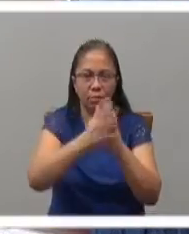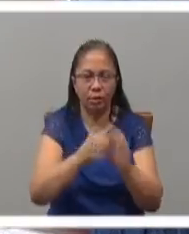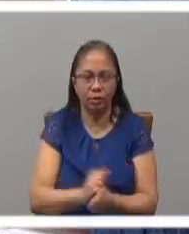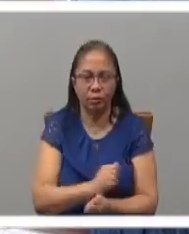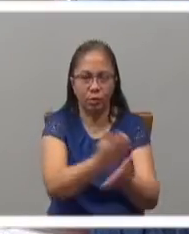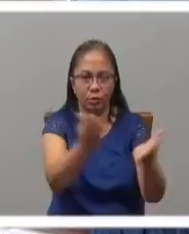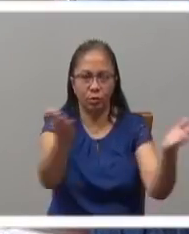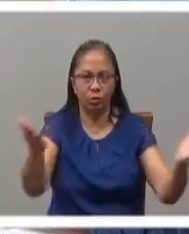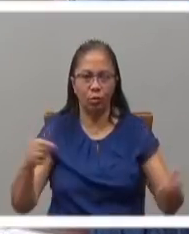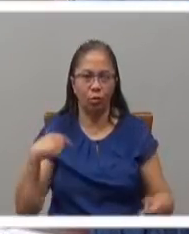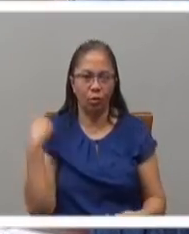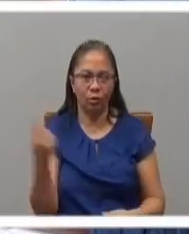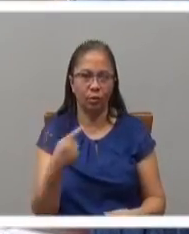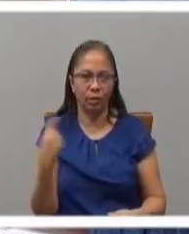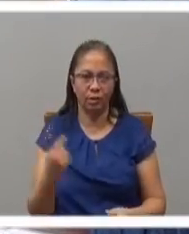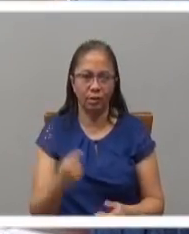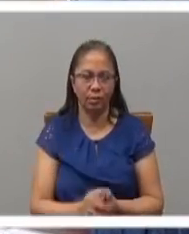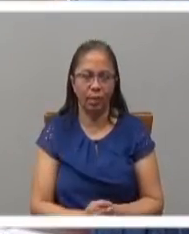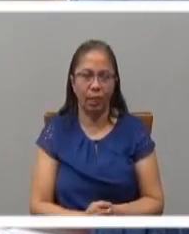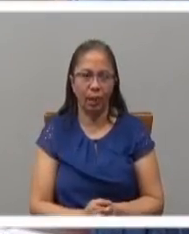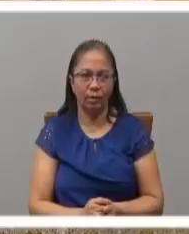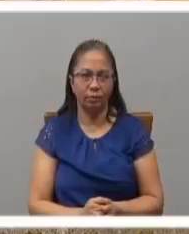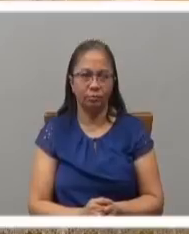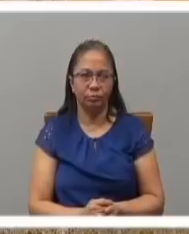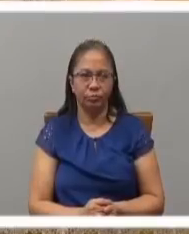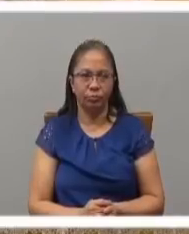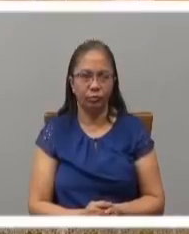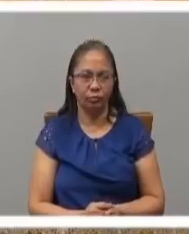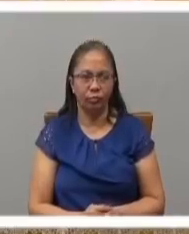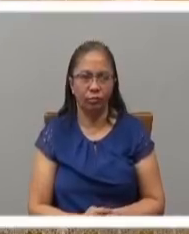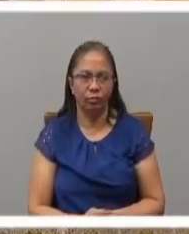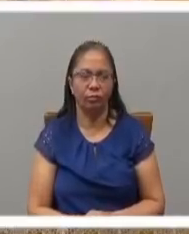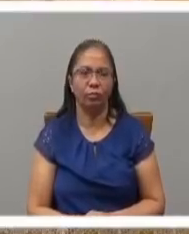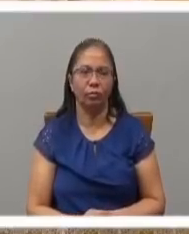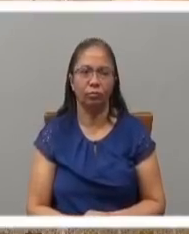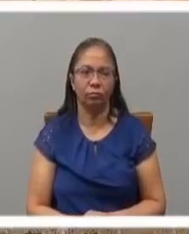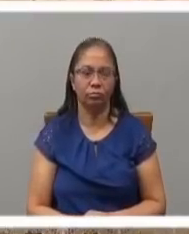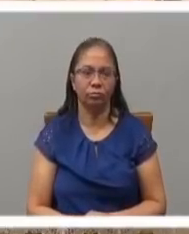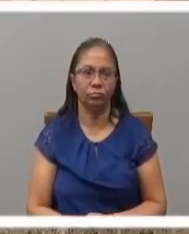be with you always. And with your spirit.